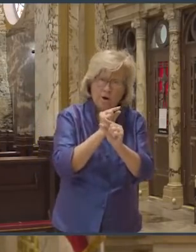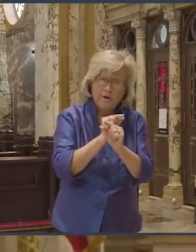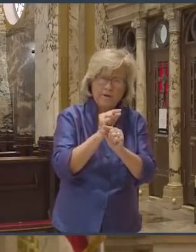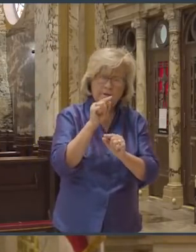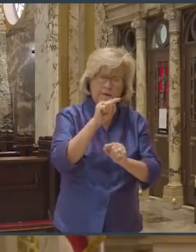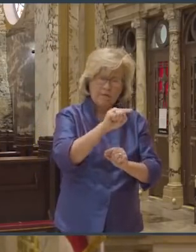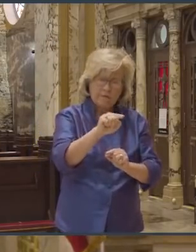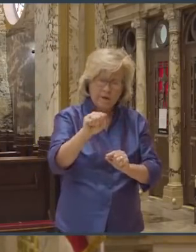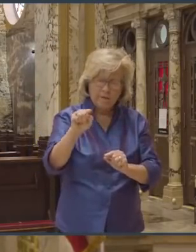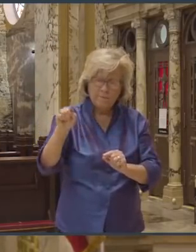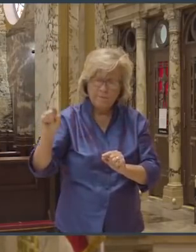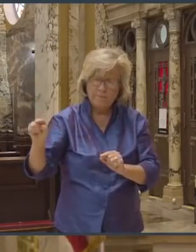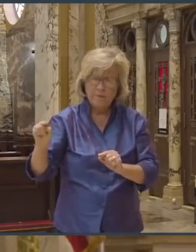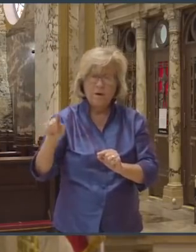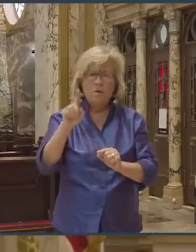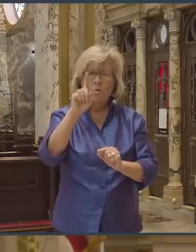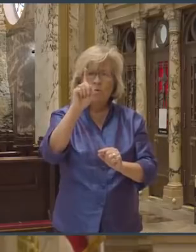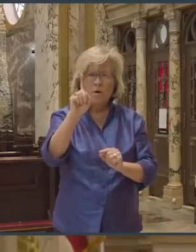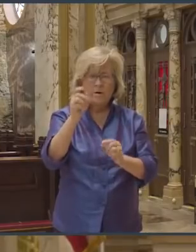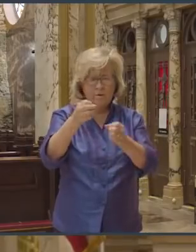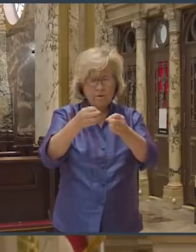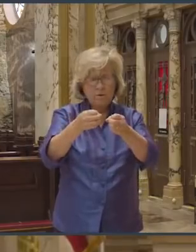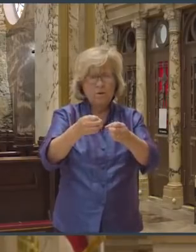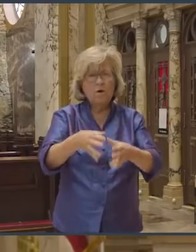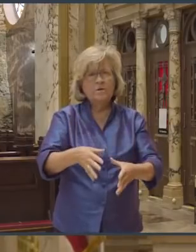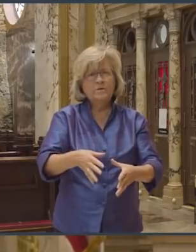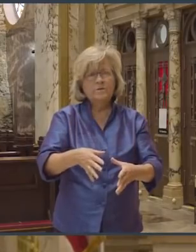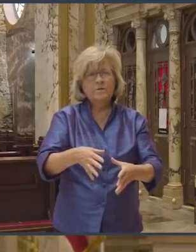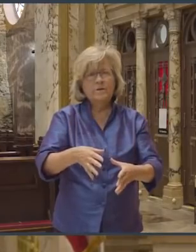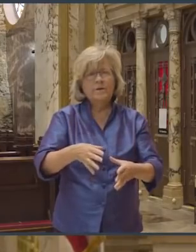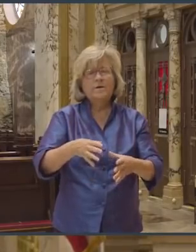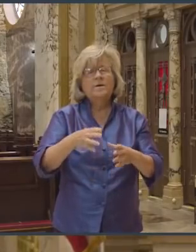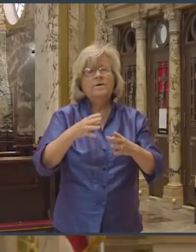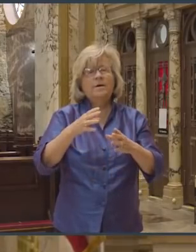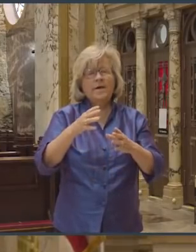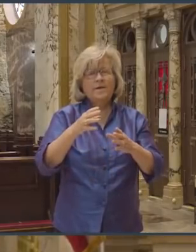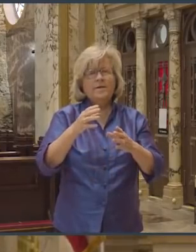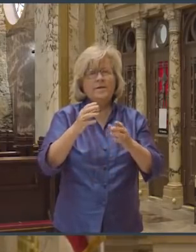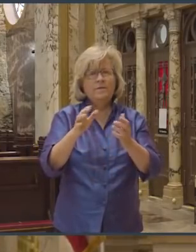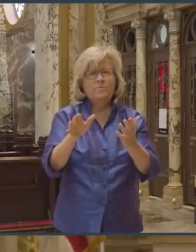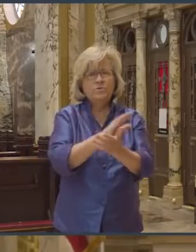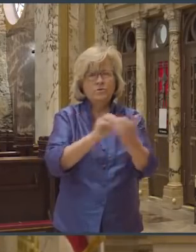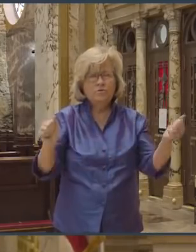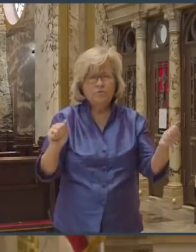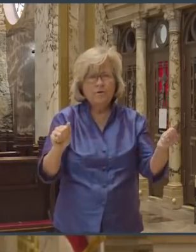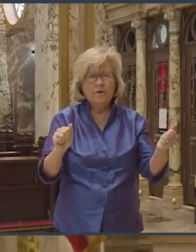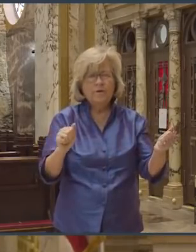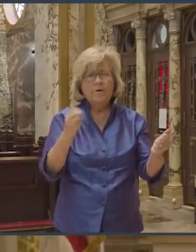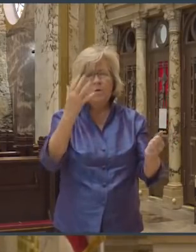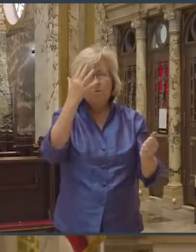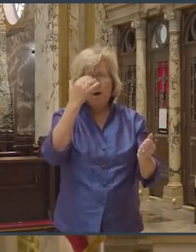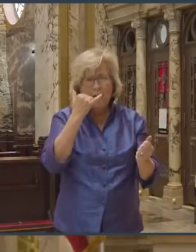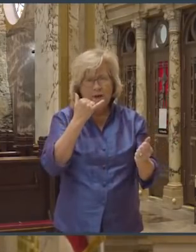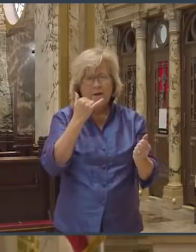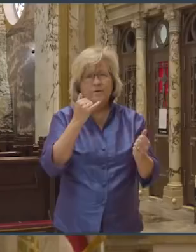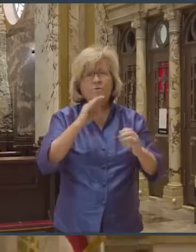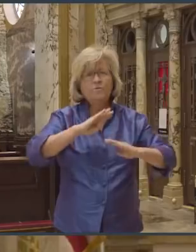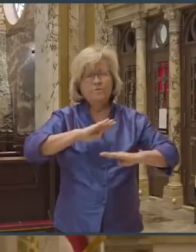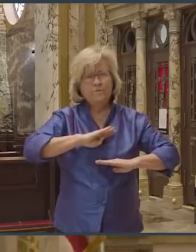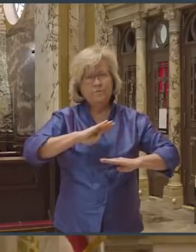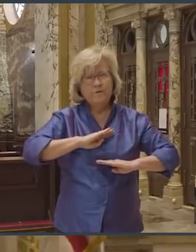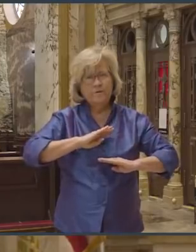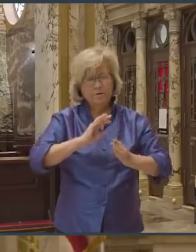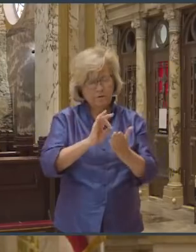and none of them was lost, except the son of destruction, in order that the scripture might be